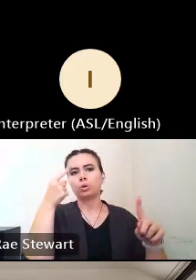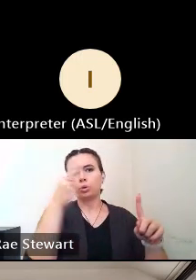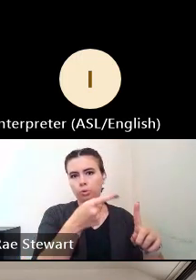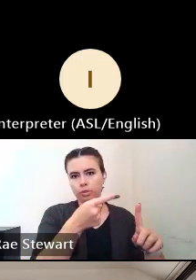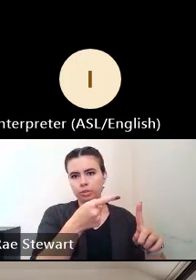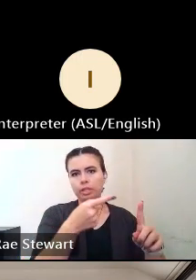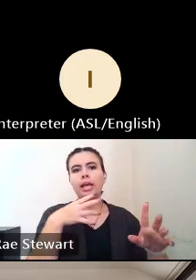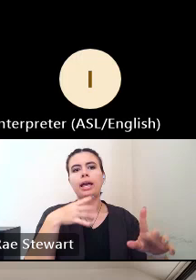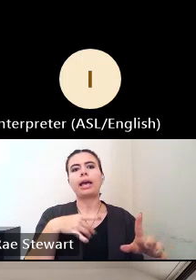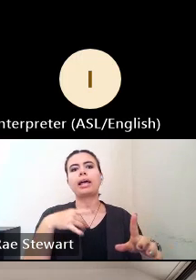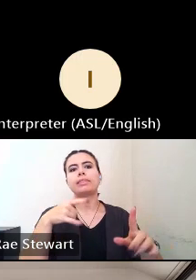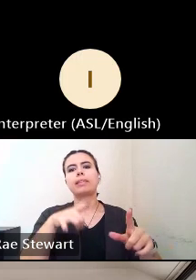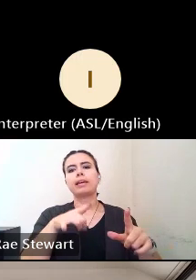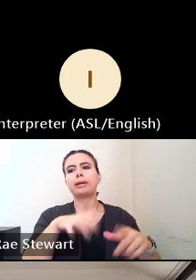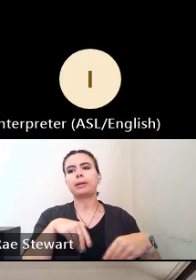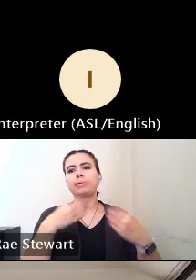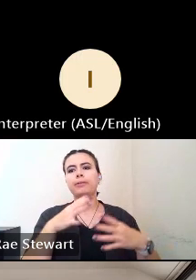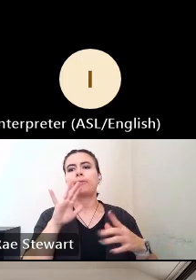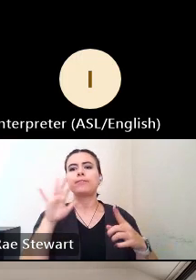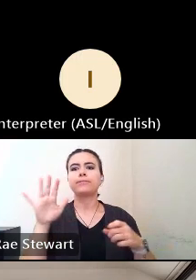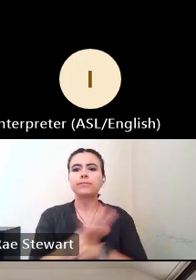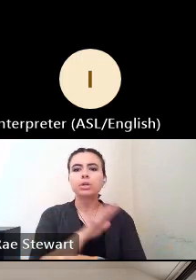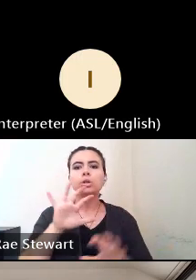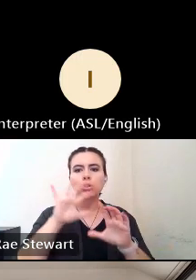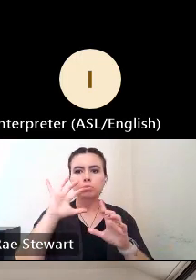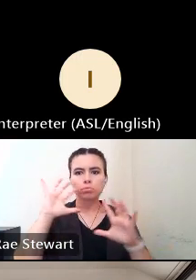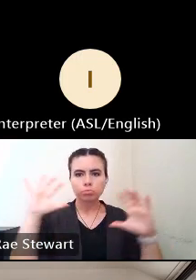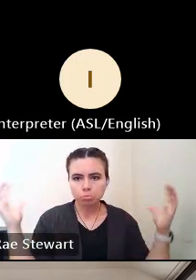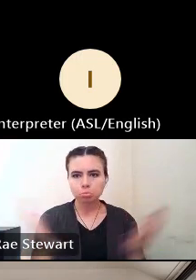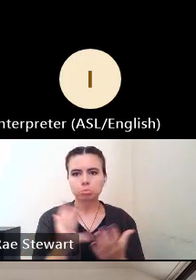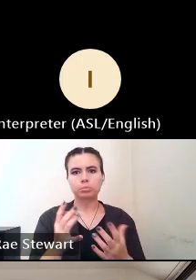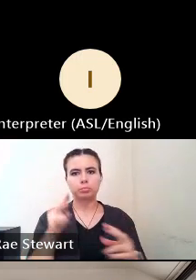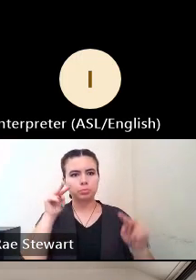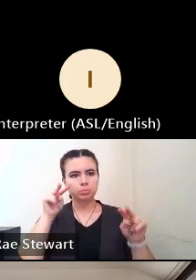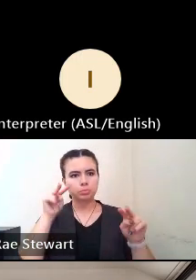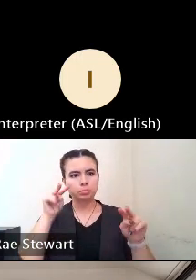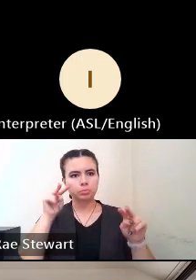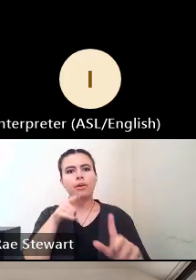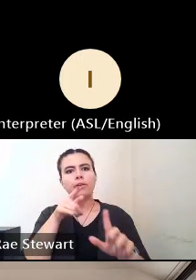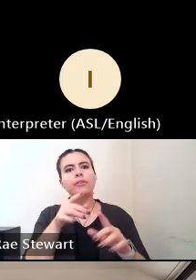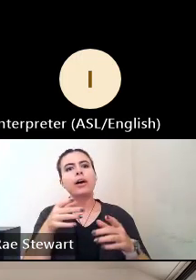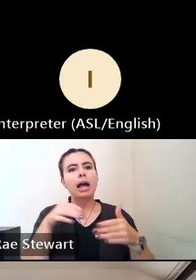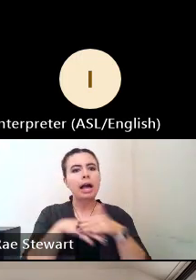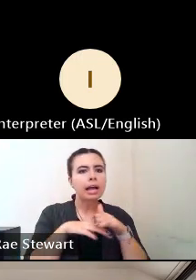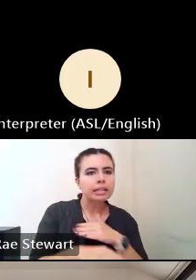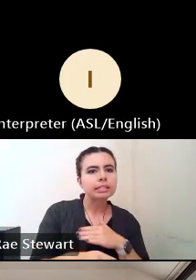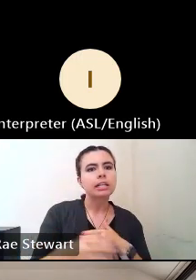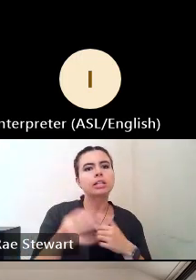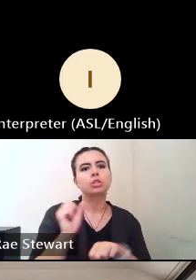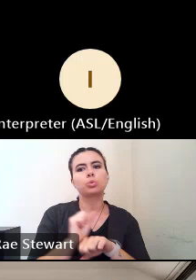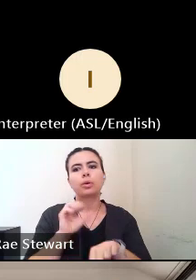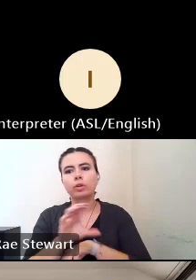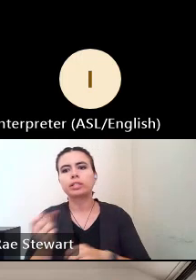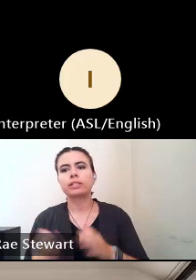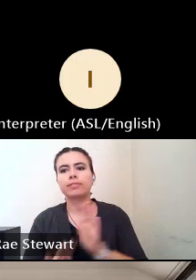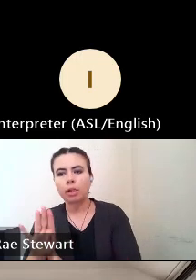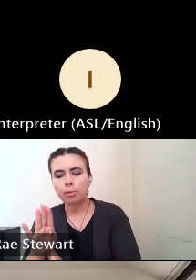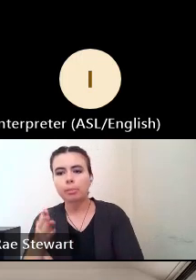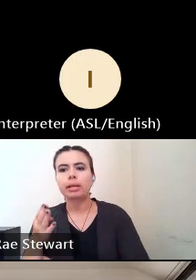system transformation work, including population health, access, workforce development, innovative care models, and